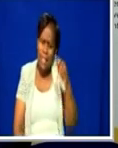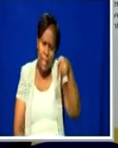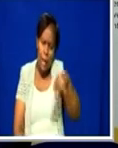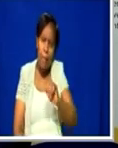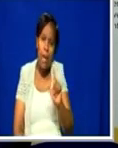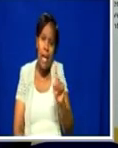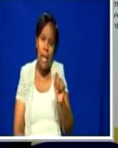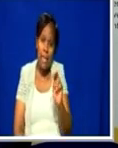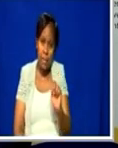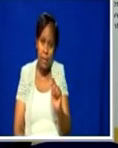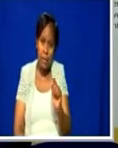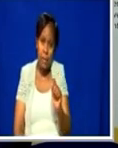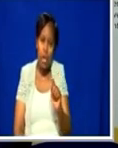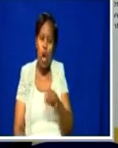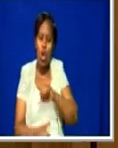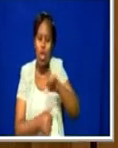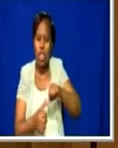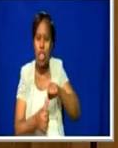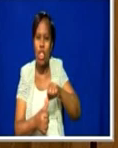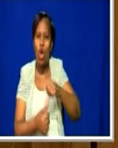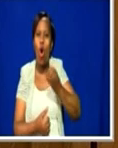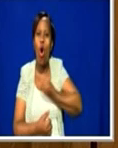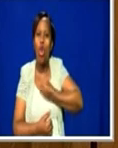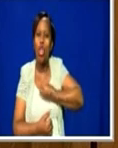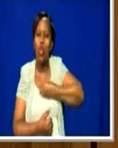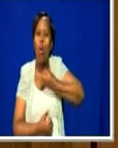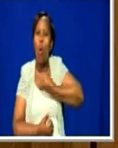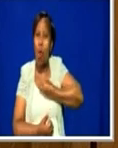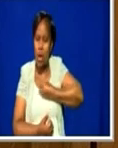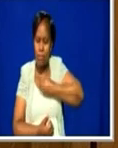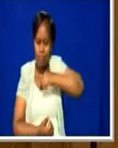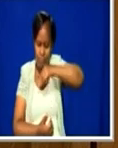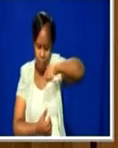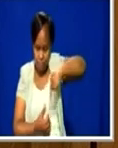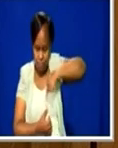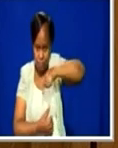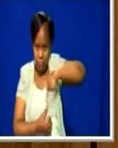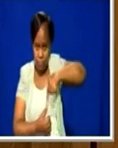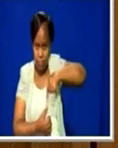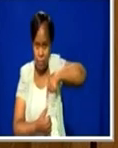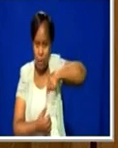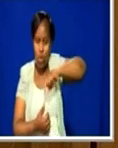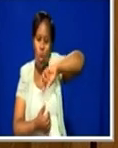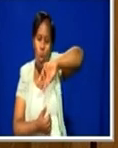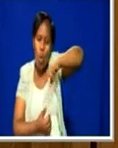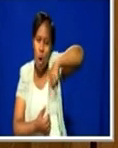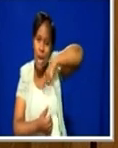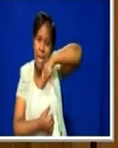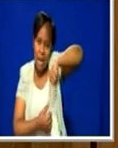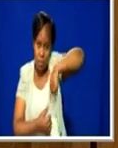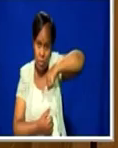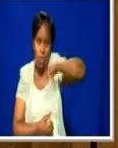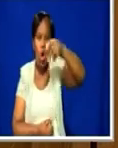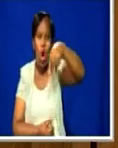planet rotates on its own axis. Oh, Rotates. That means it spins. So all the